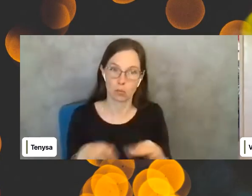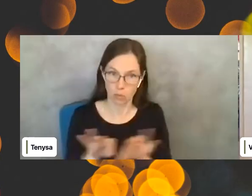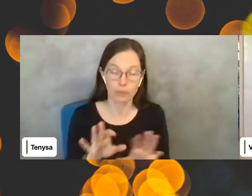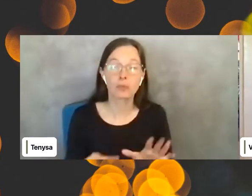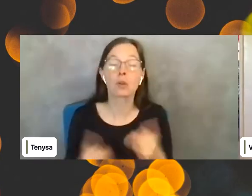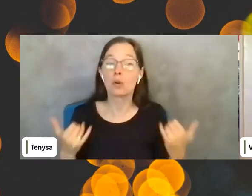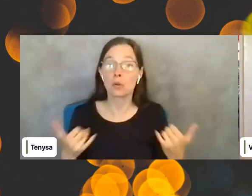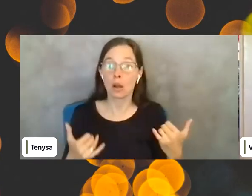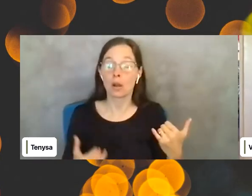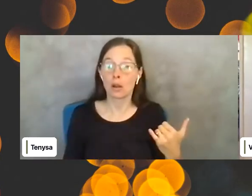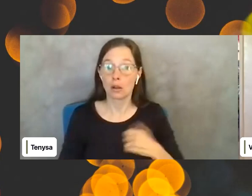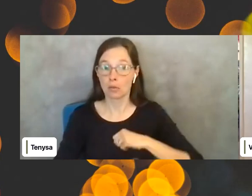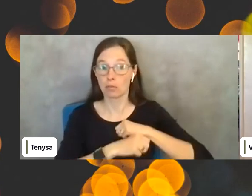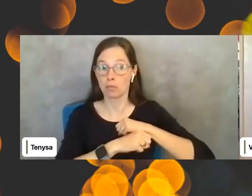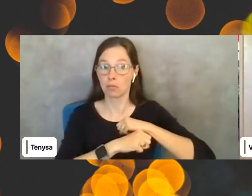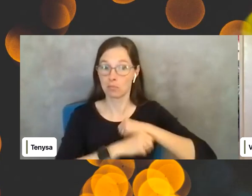on guard has your